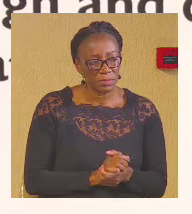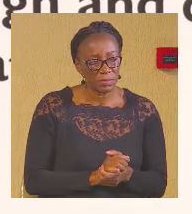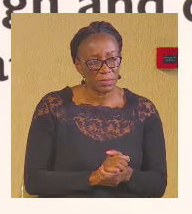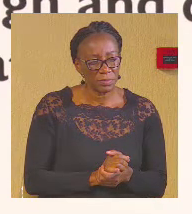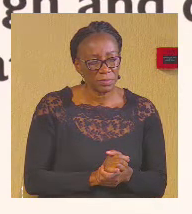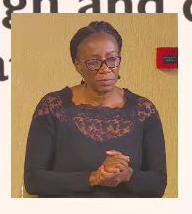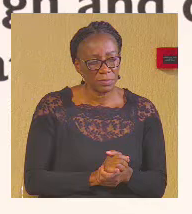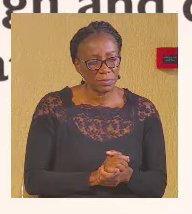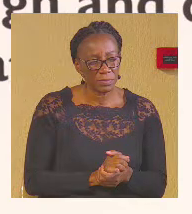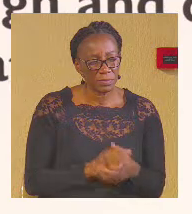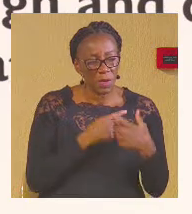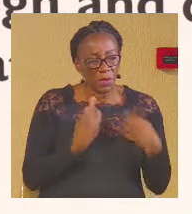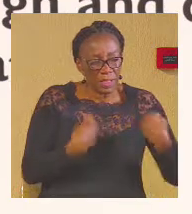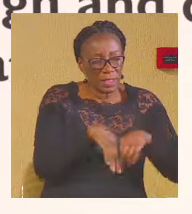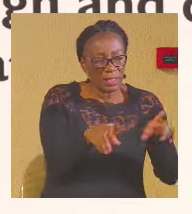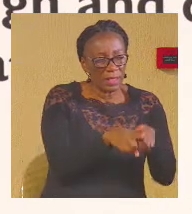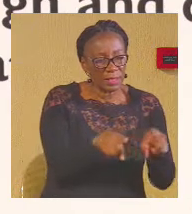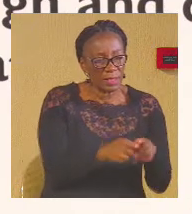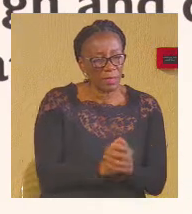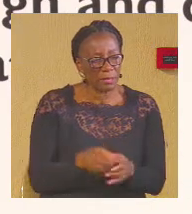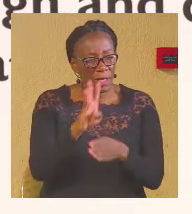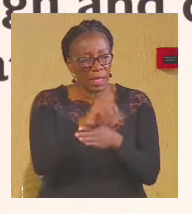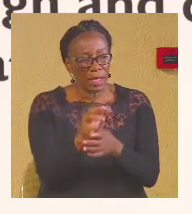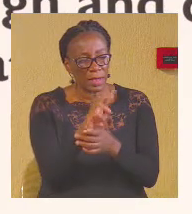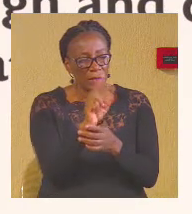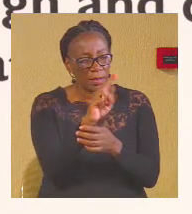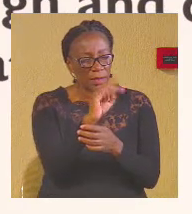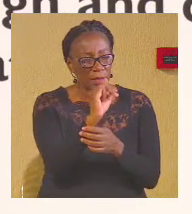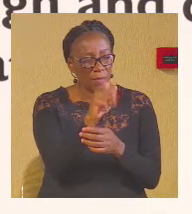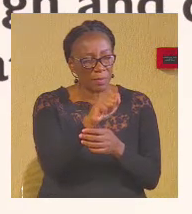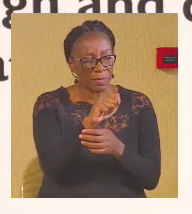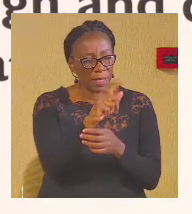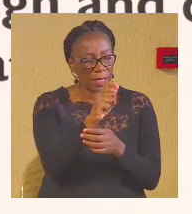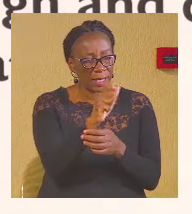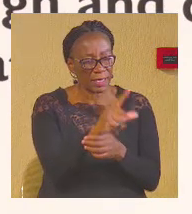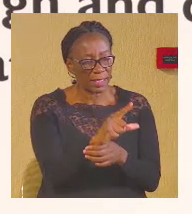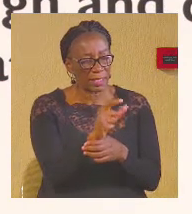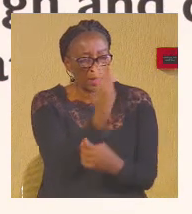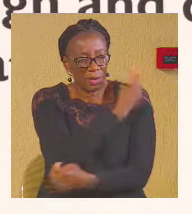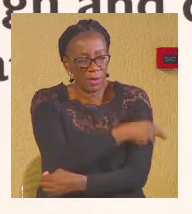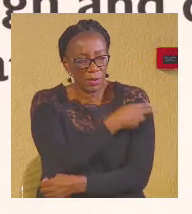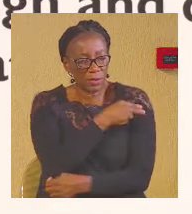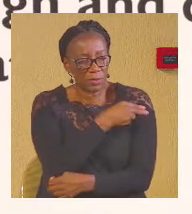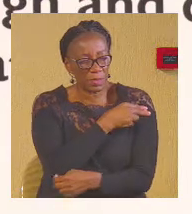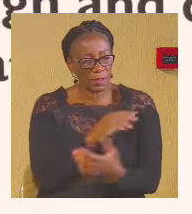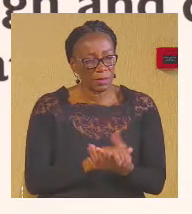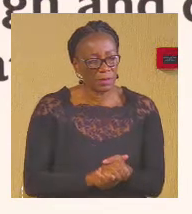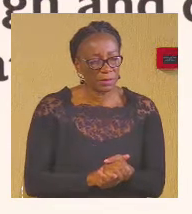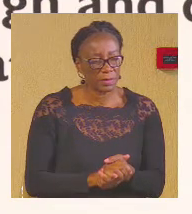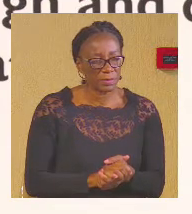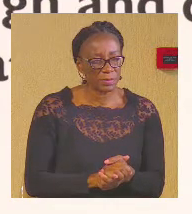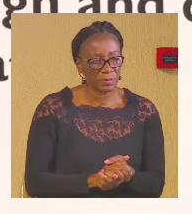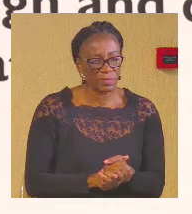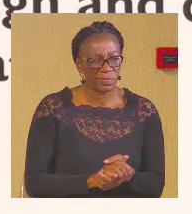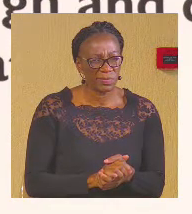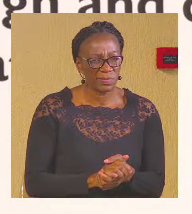similarly at Marintal in consultation with the Ministry of sport, using the Kikanahab